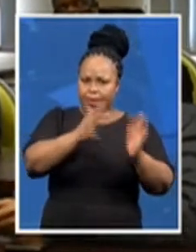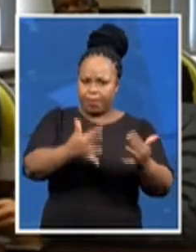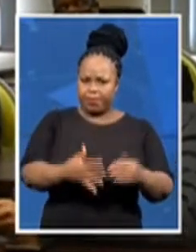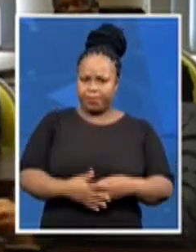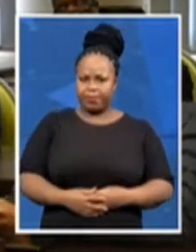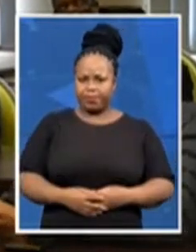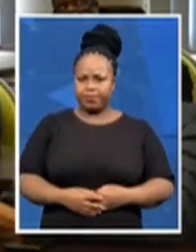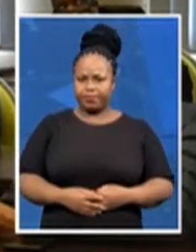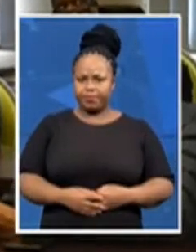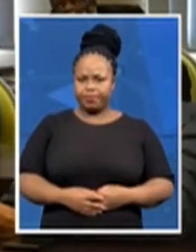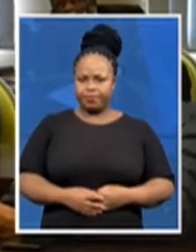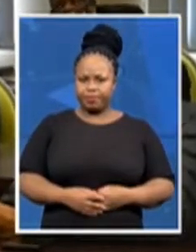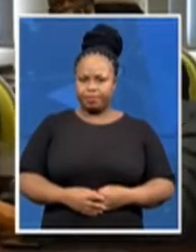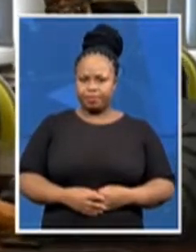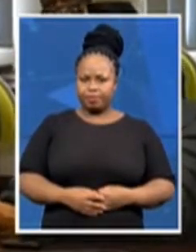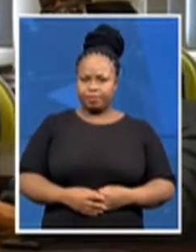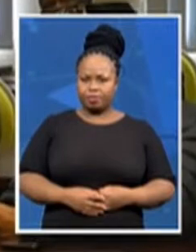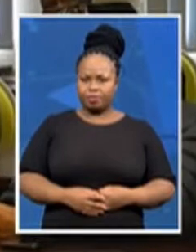Thank you.